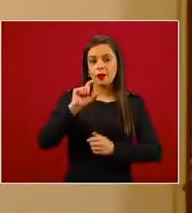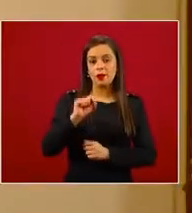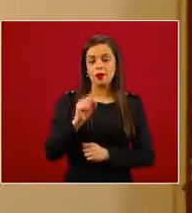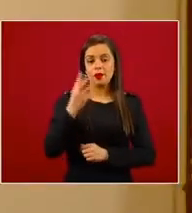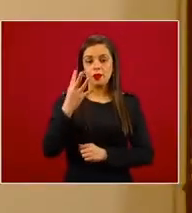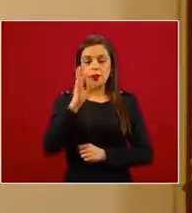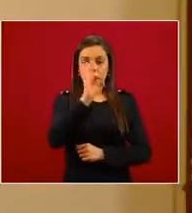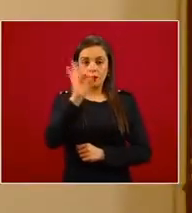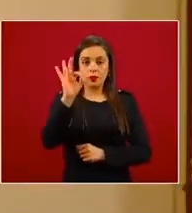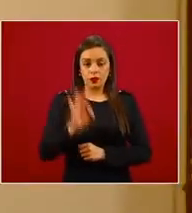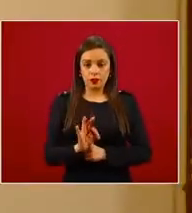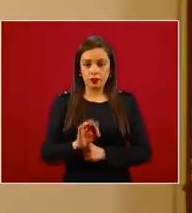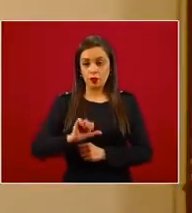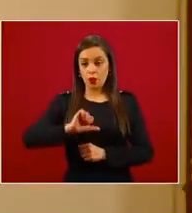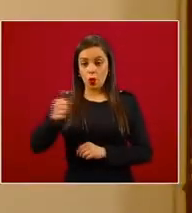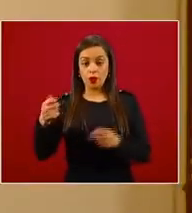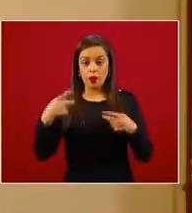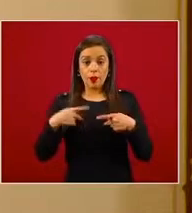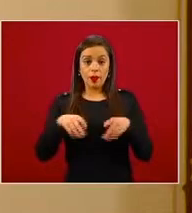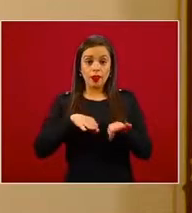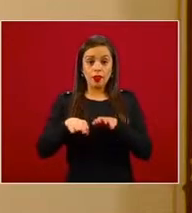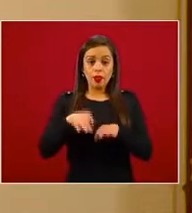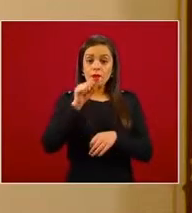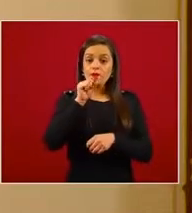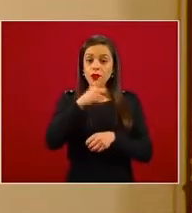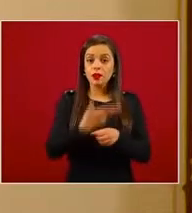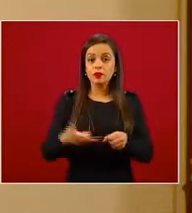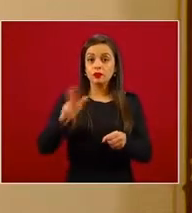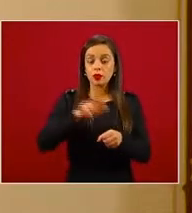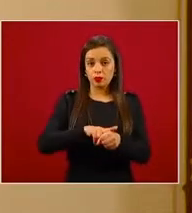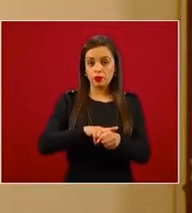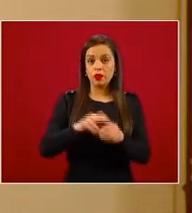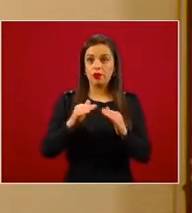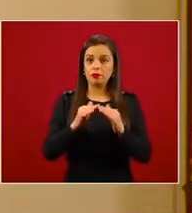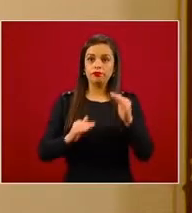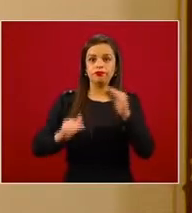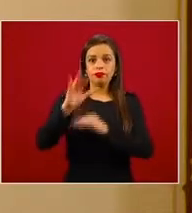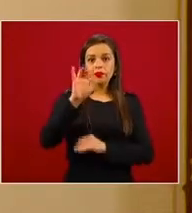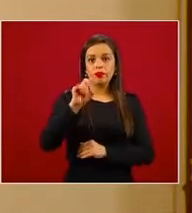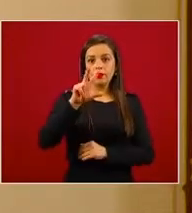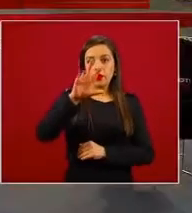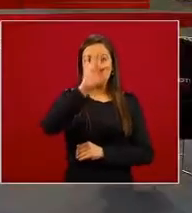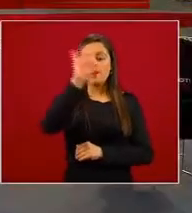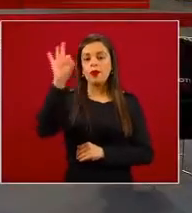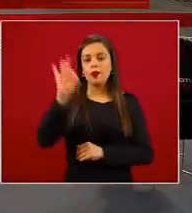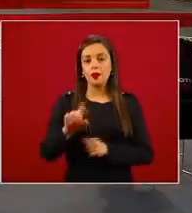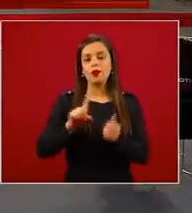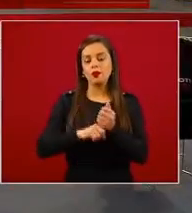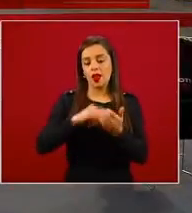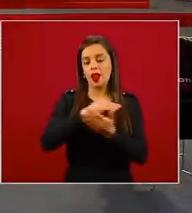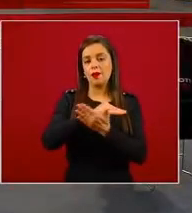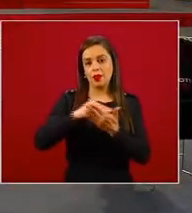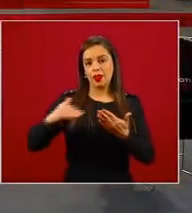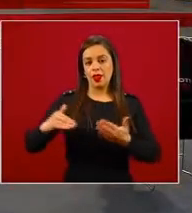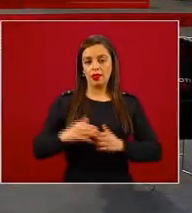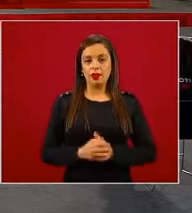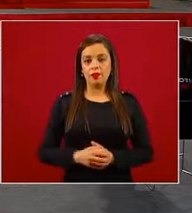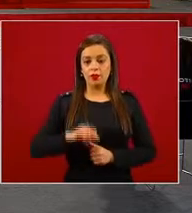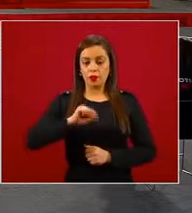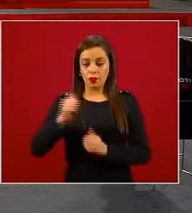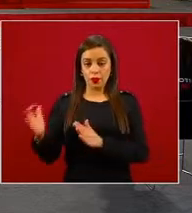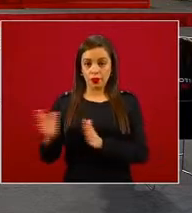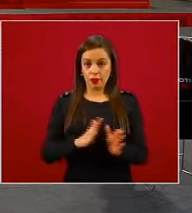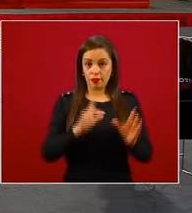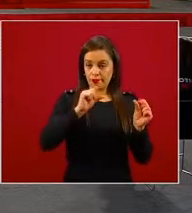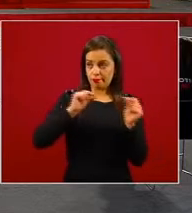decrease to 24%. And just other general healthcare providers increase to